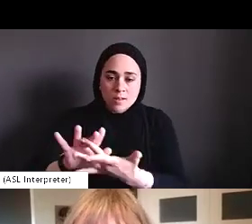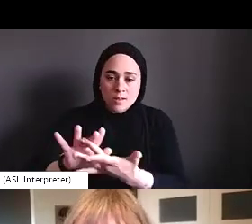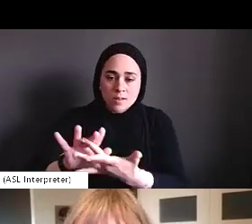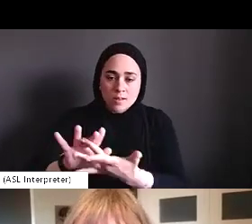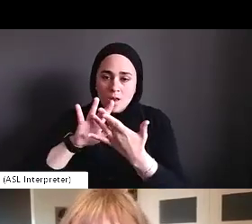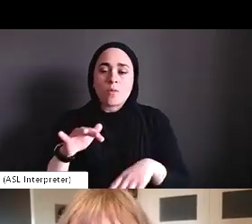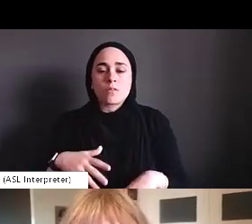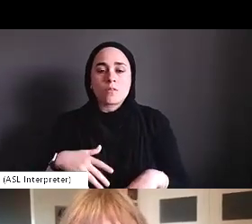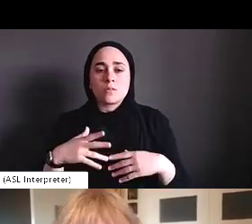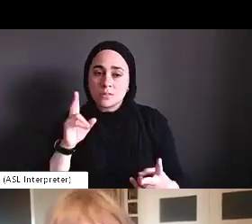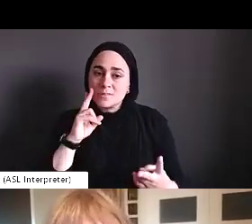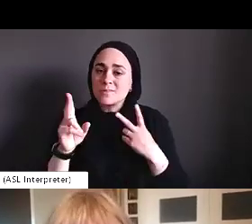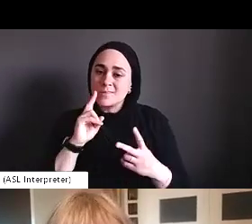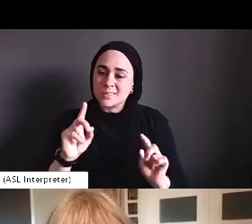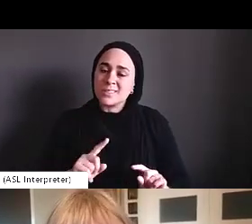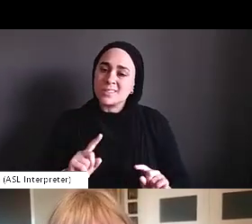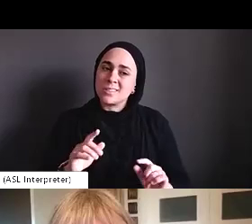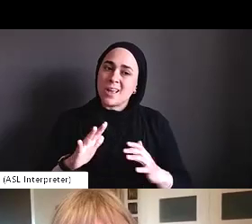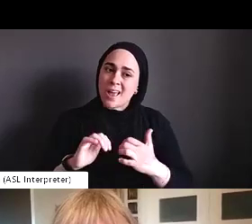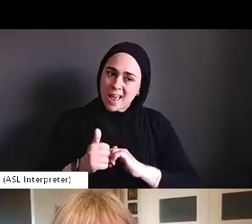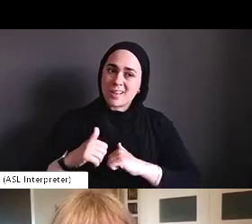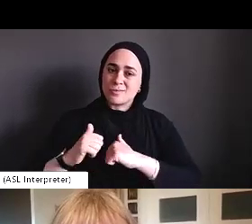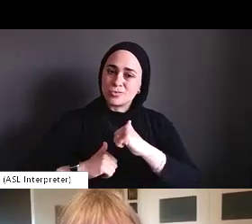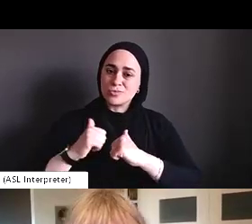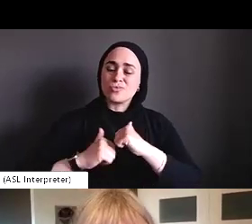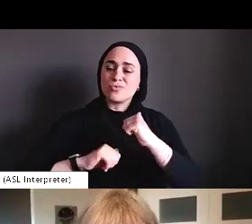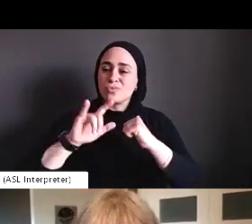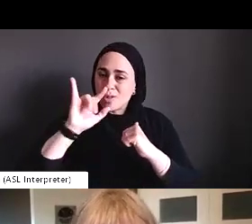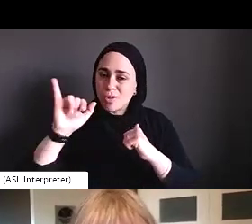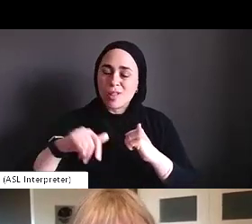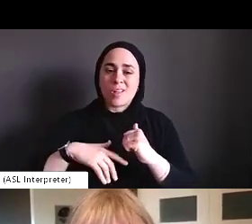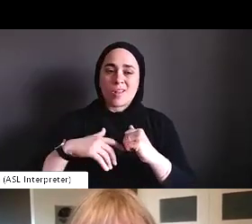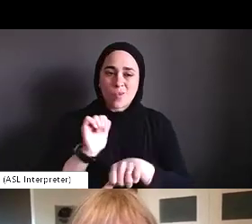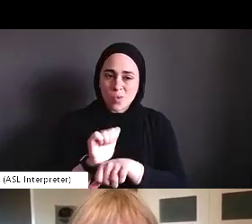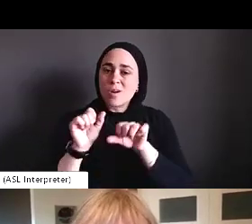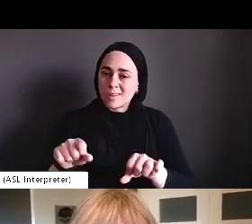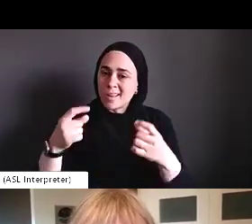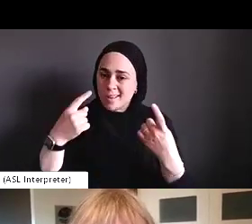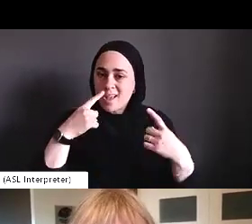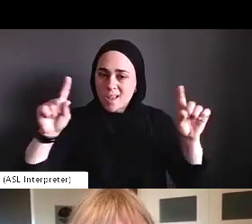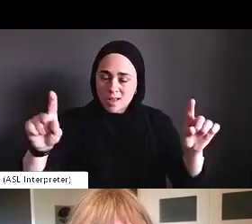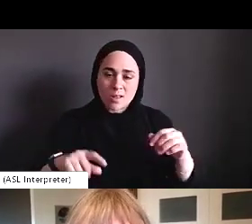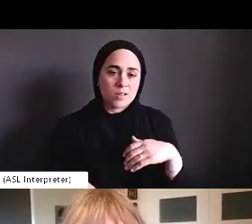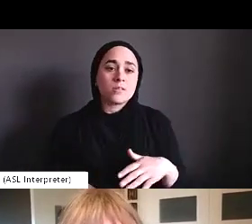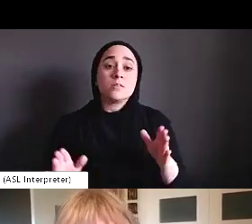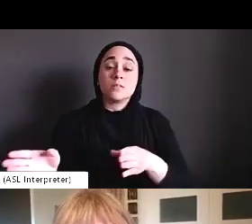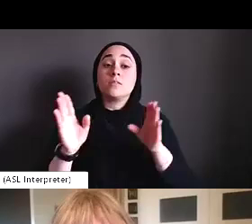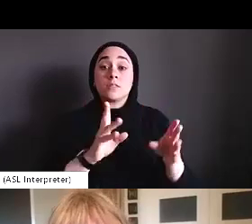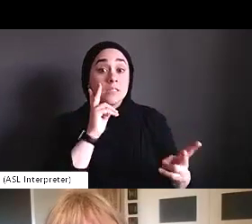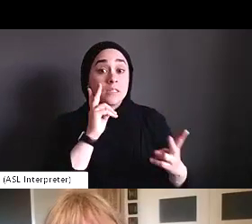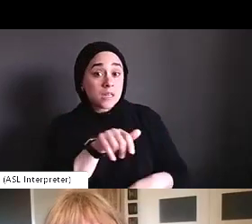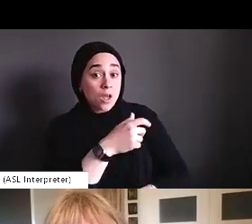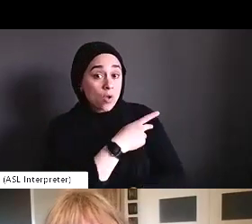see the kind of infrastructure that's available and the work that can happen. And then you see other provinces that